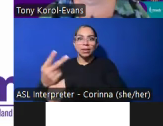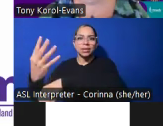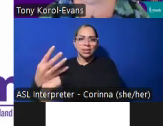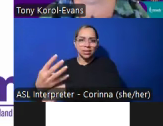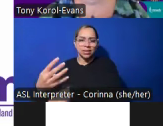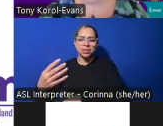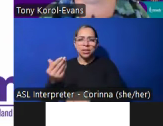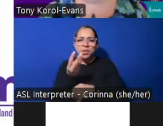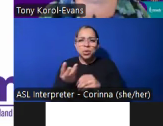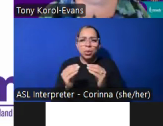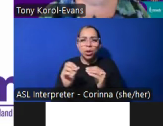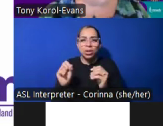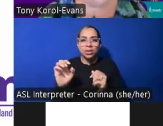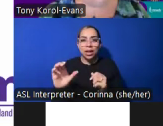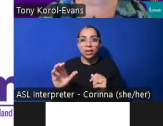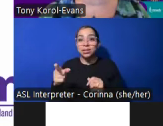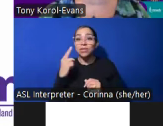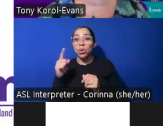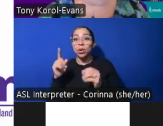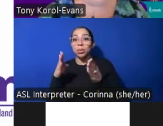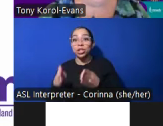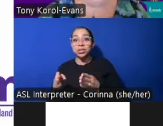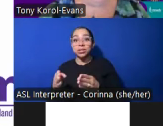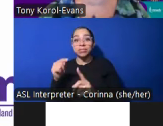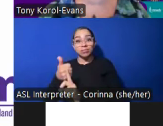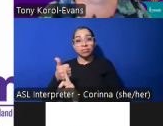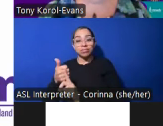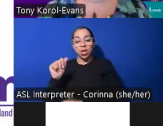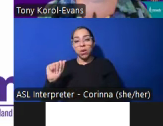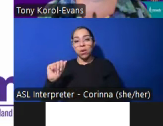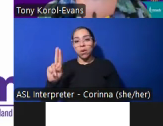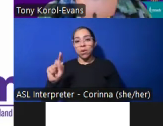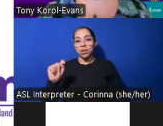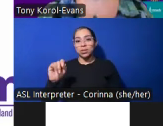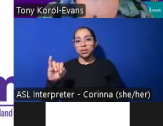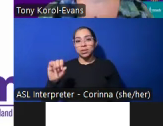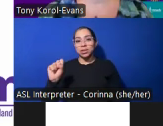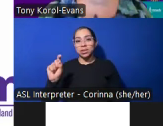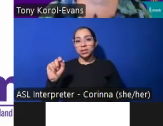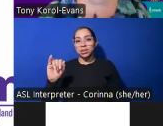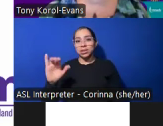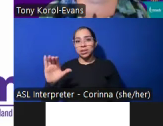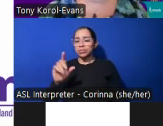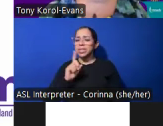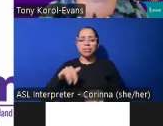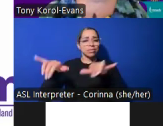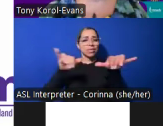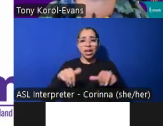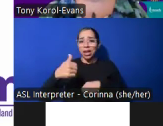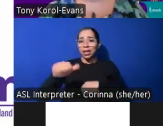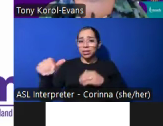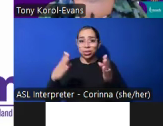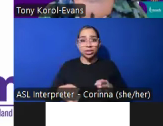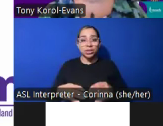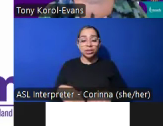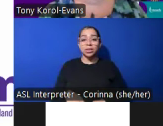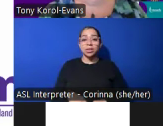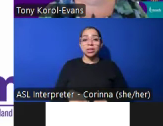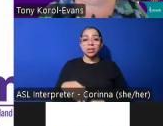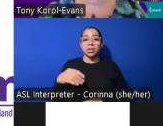people who are autistic. When you are talking about being pregnant, even if you get pregnant in the greatest